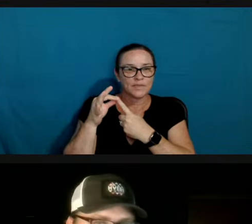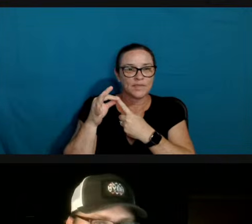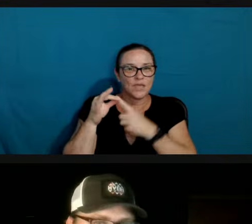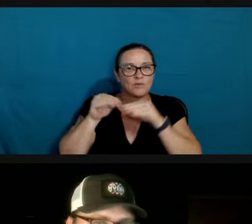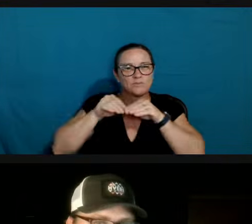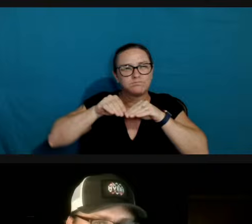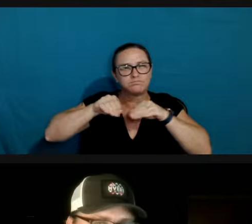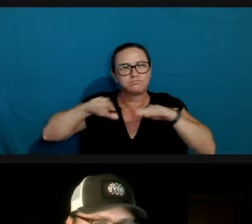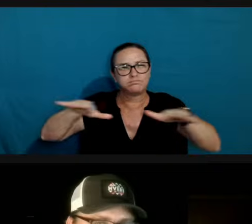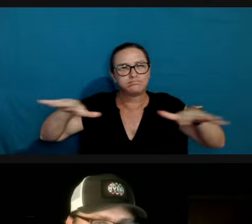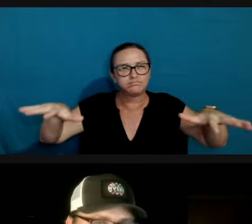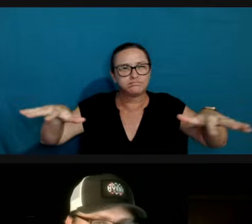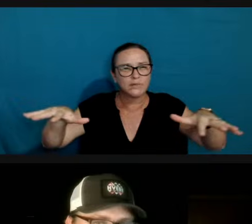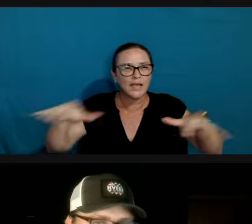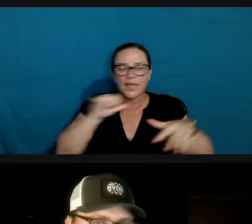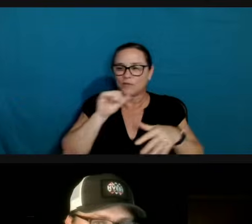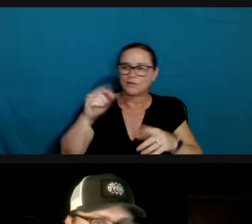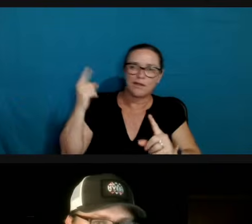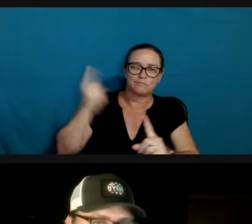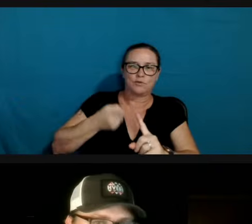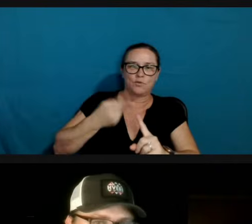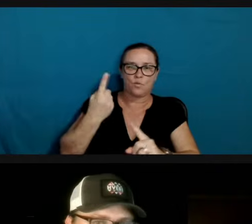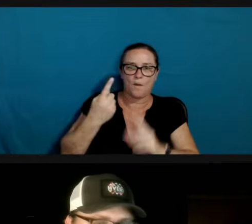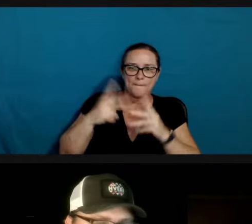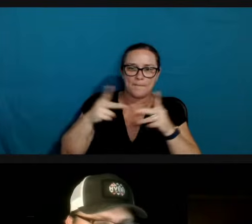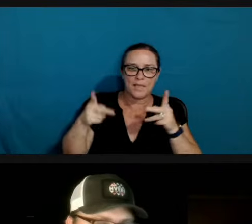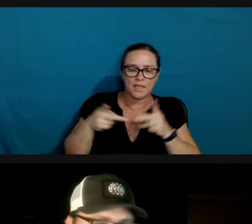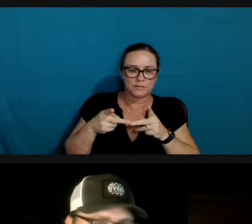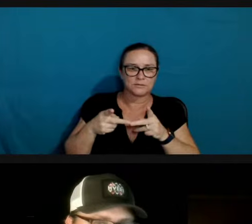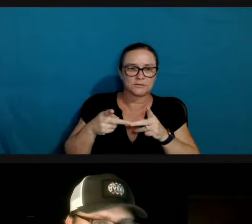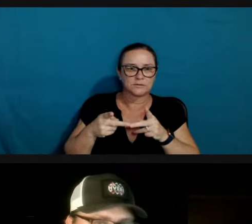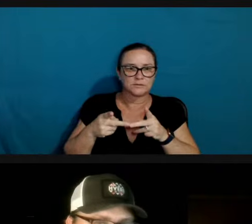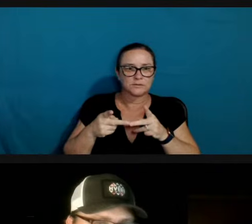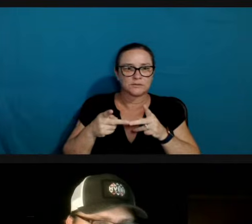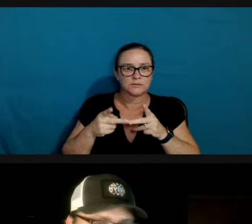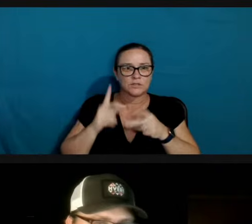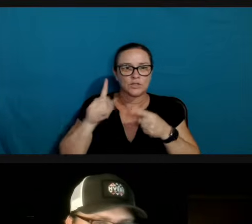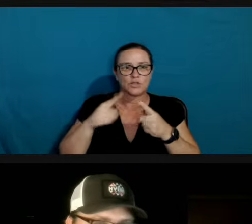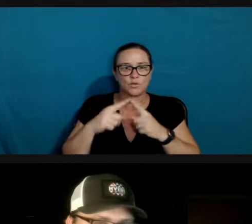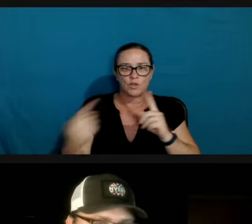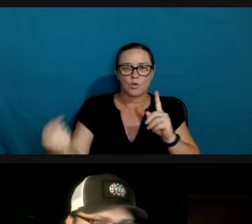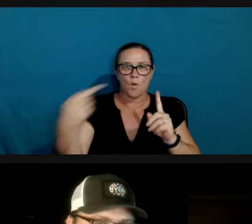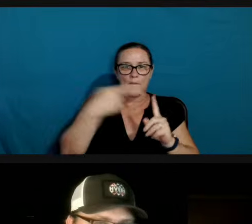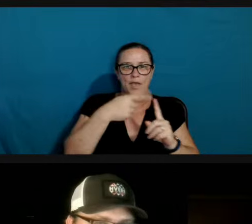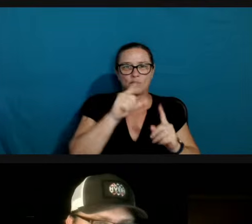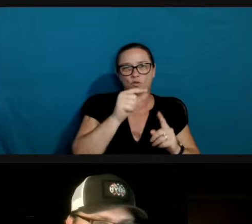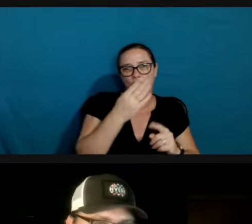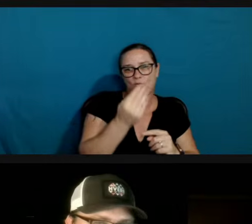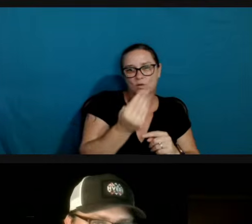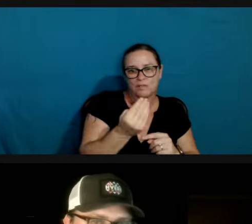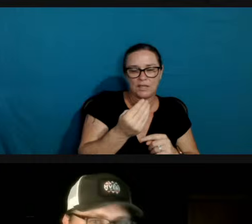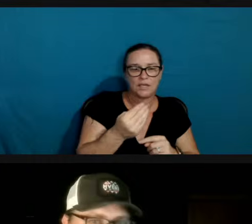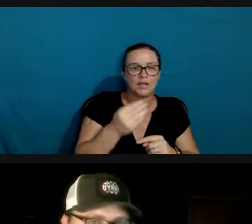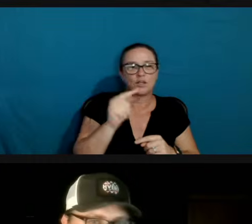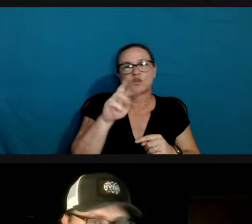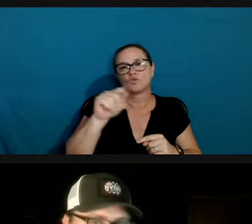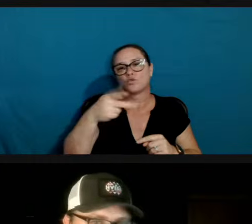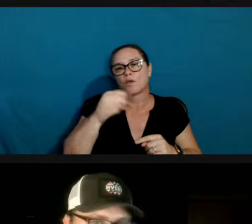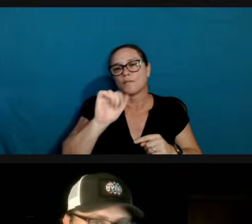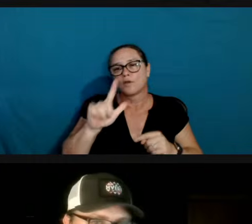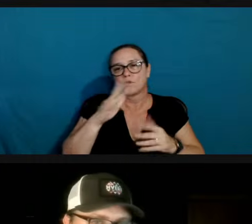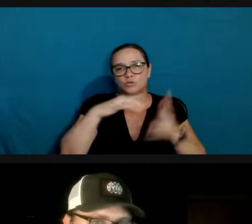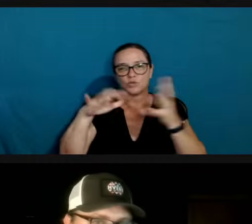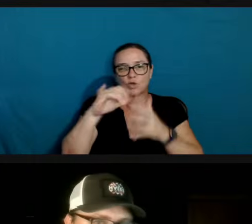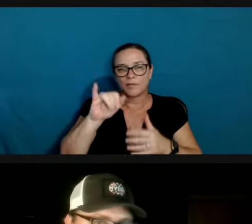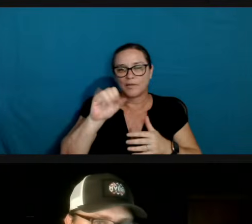It wasn't like one place got it. So when we go back to 2014 and Tropical Storm Azelle, the damages from it